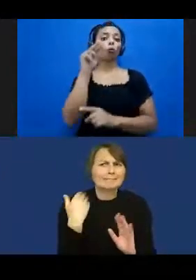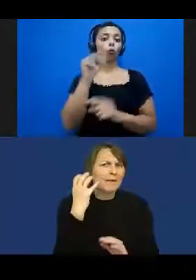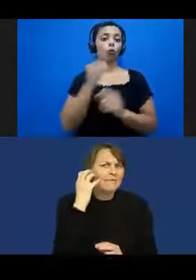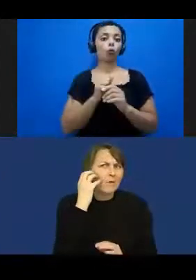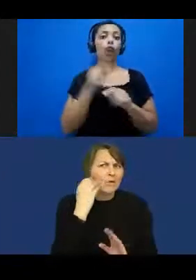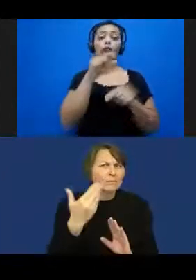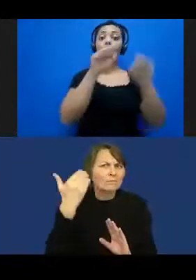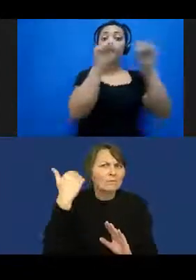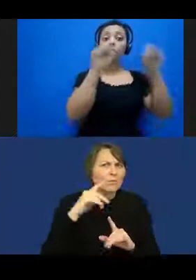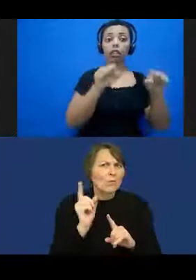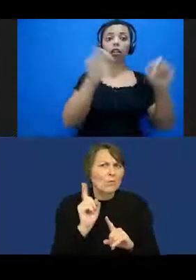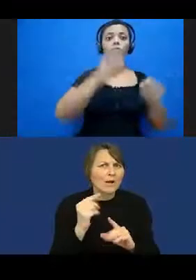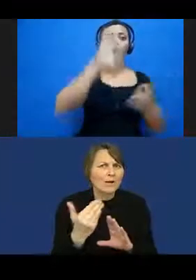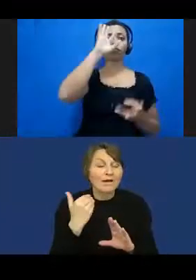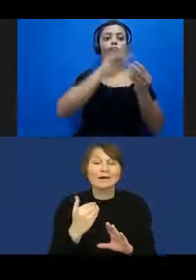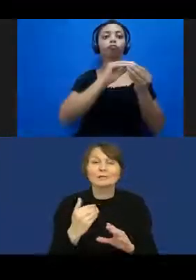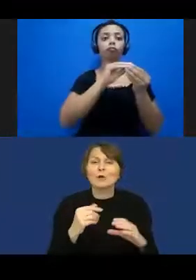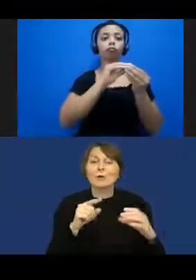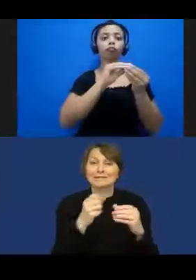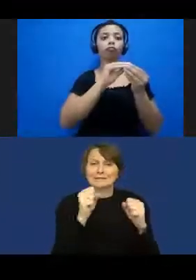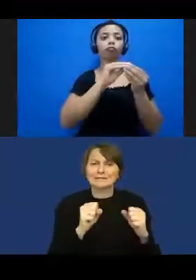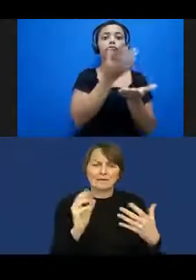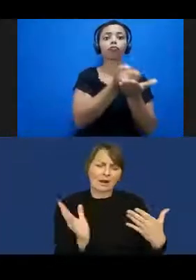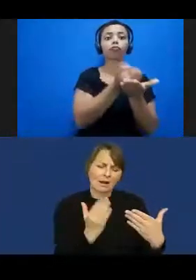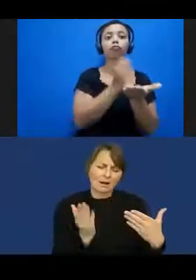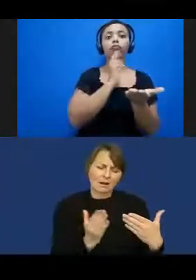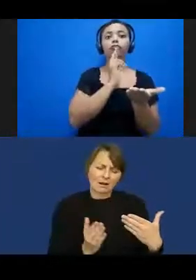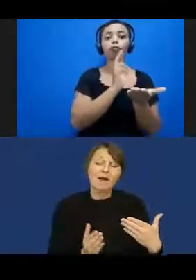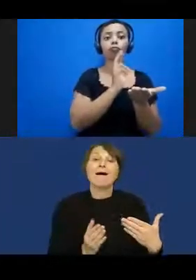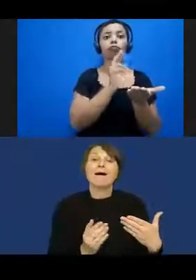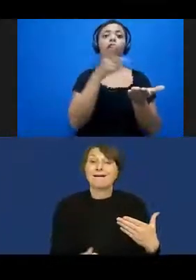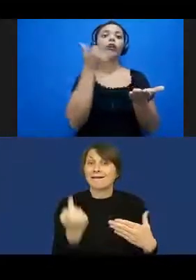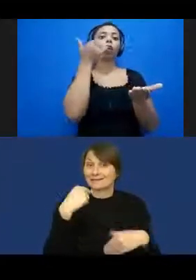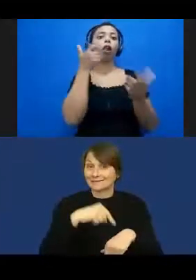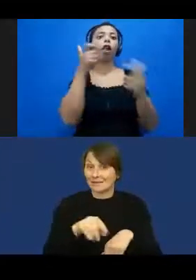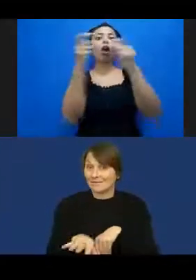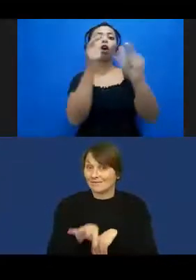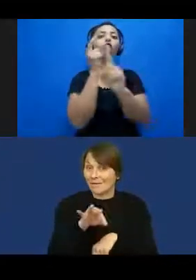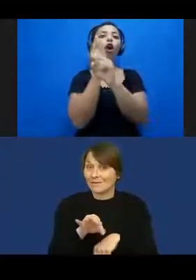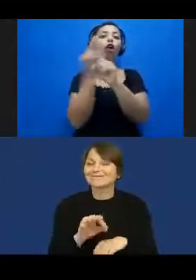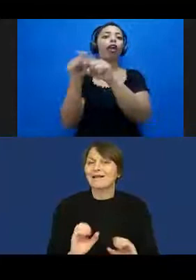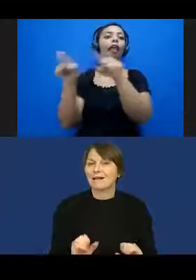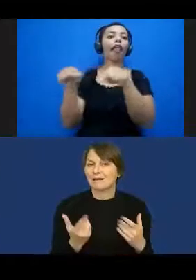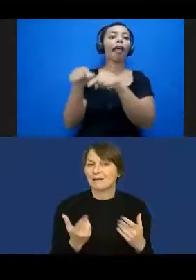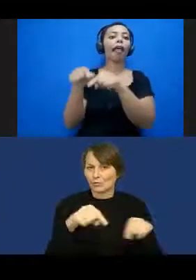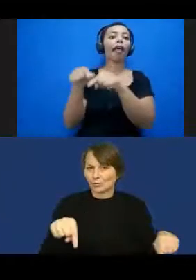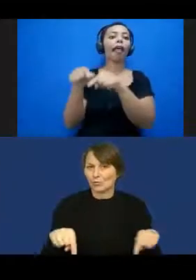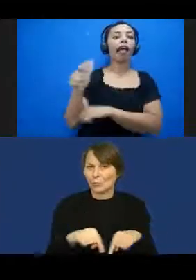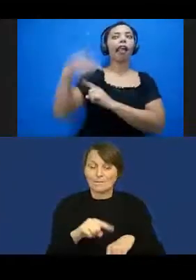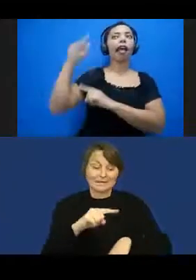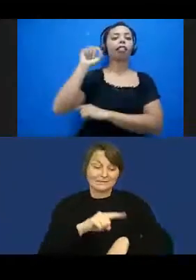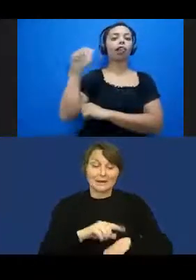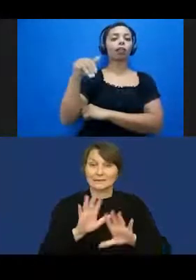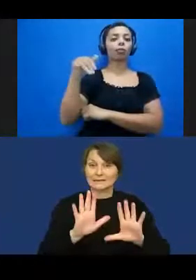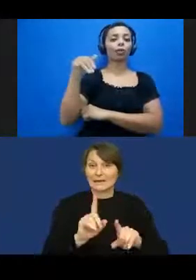records and respond, your cell phone was last found in the living room 10 minutes ago. So that may be where you